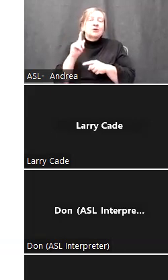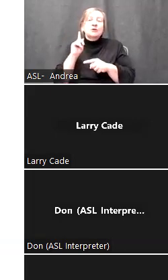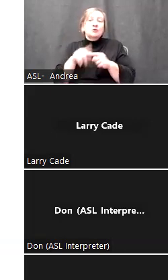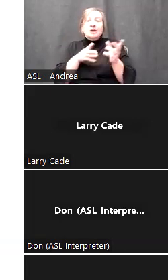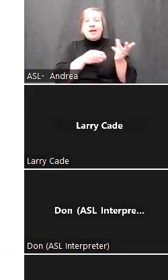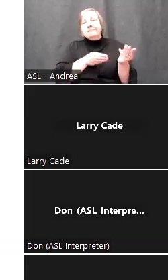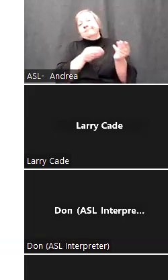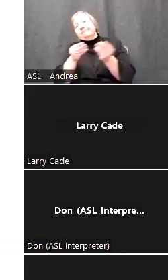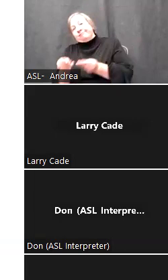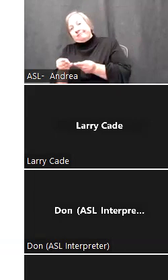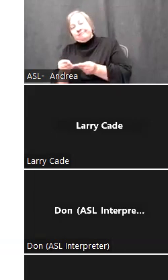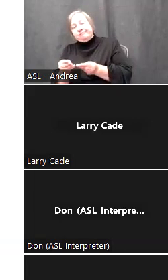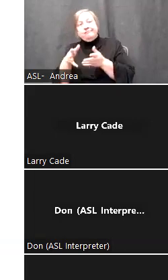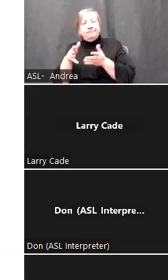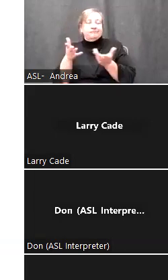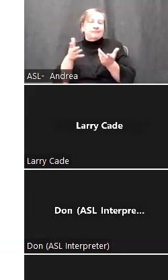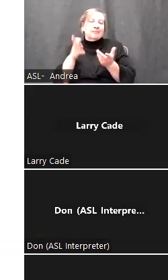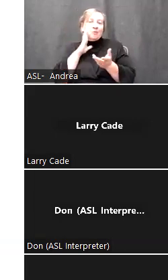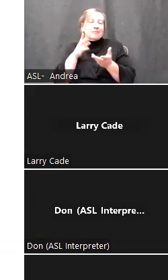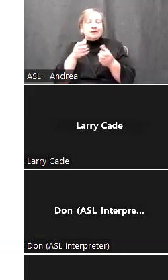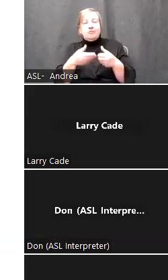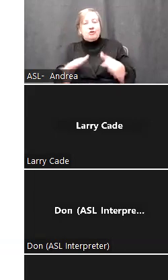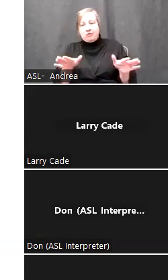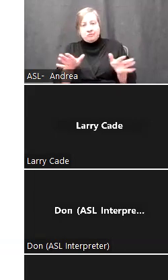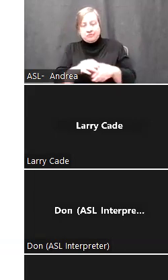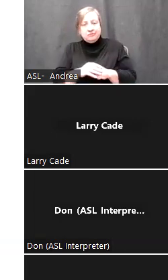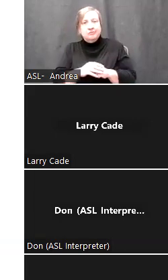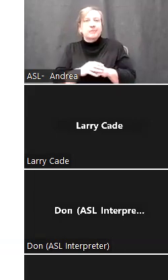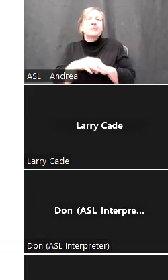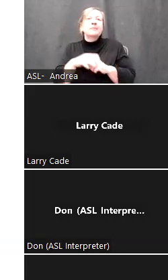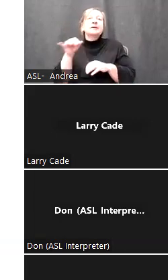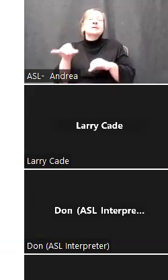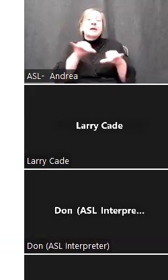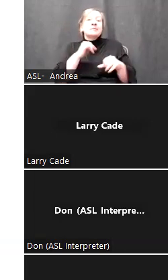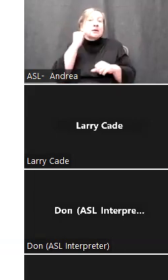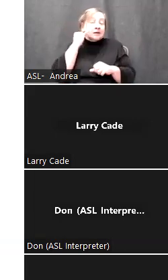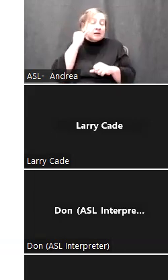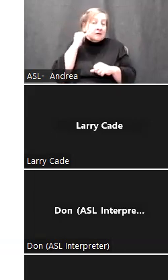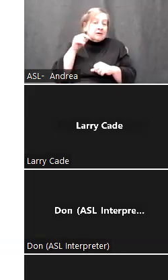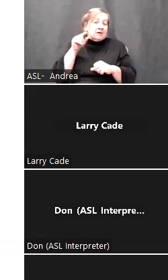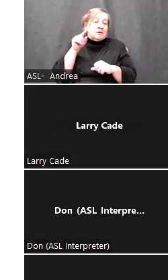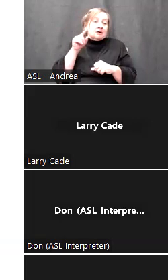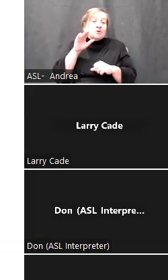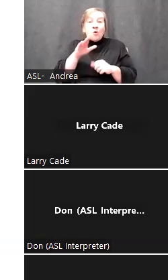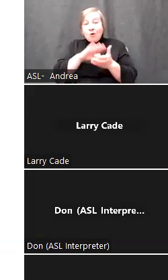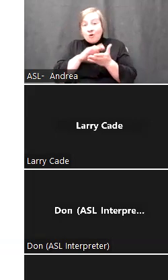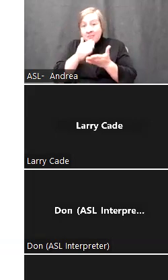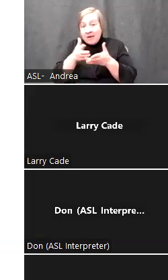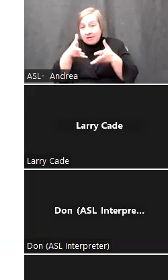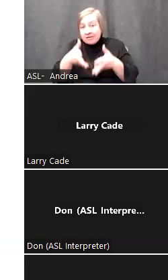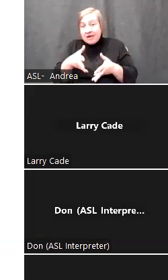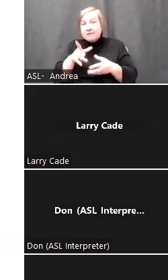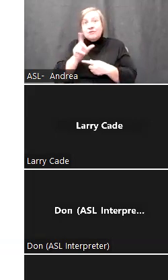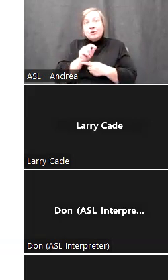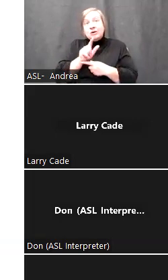for your carryover. It will be forfeited. And then similarly, if your amount left in